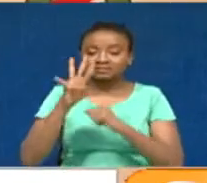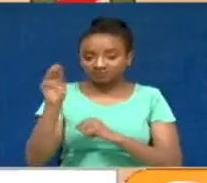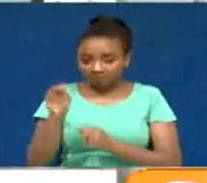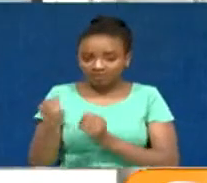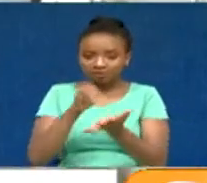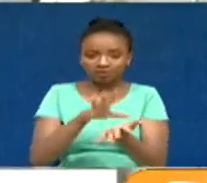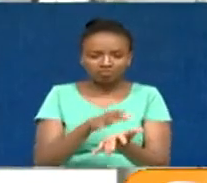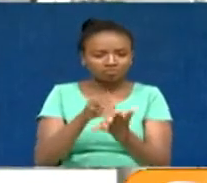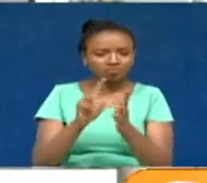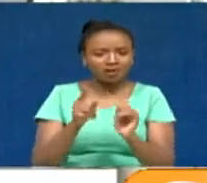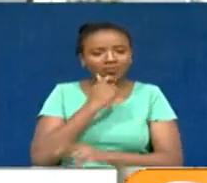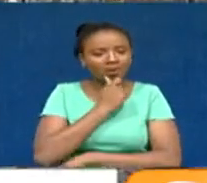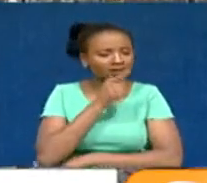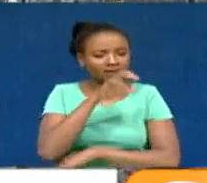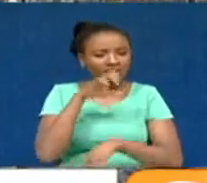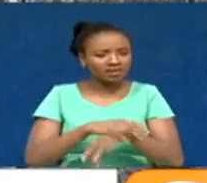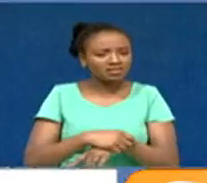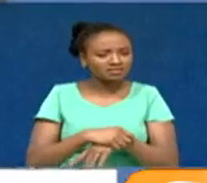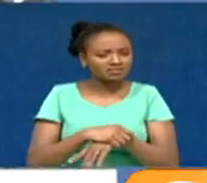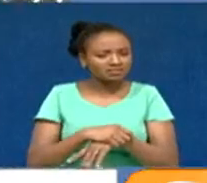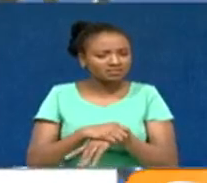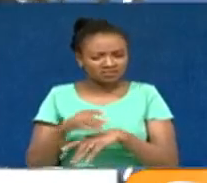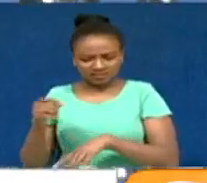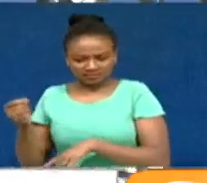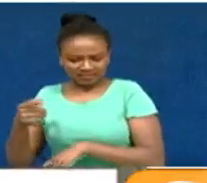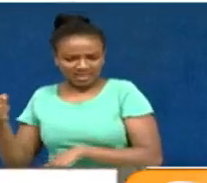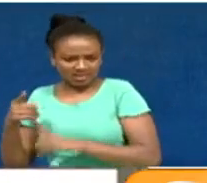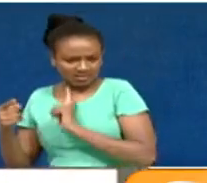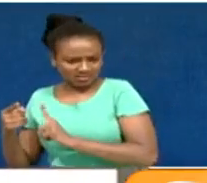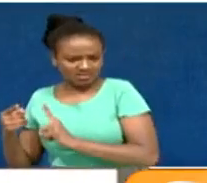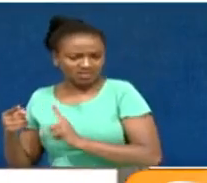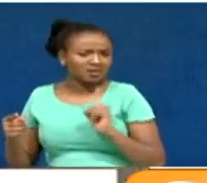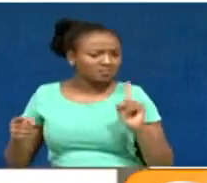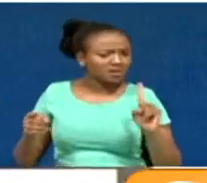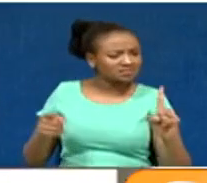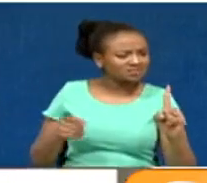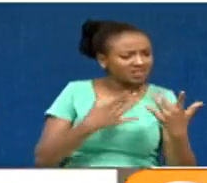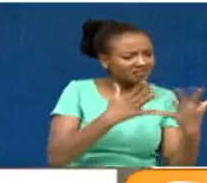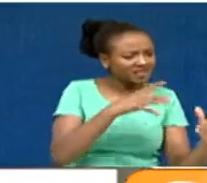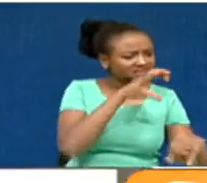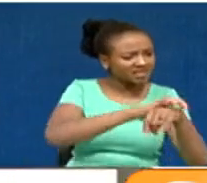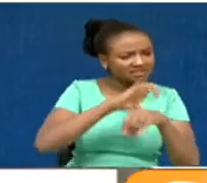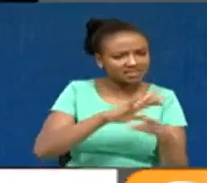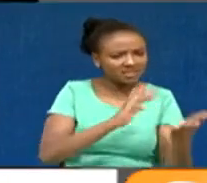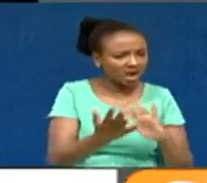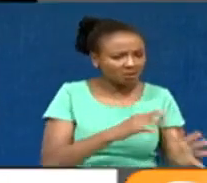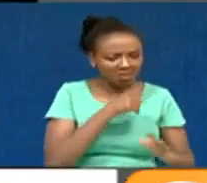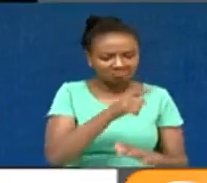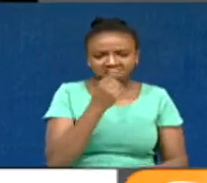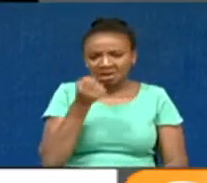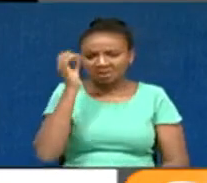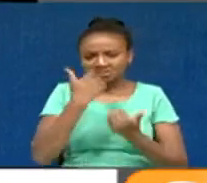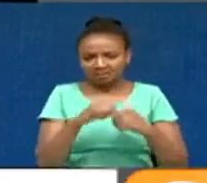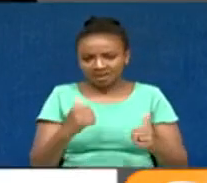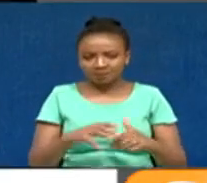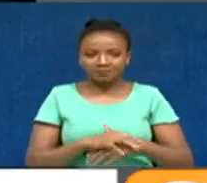Njihia accumulated assets disproportionate to his known legitimate source of income, the EACC has also set its eyes on a clerical officer